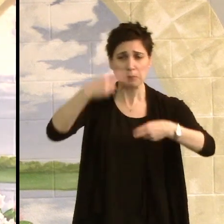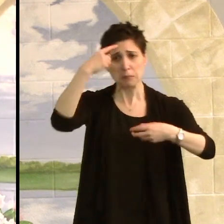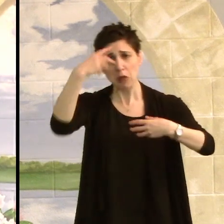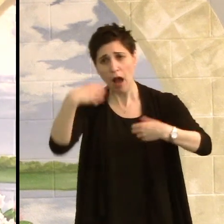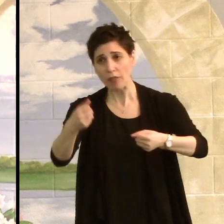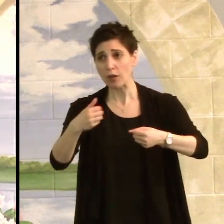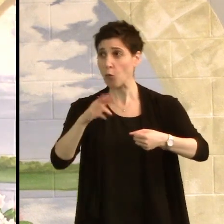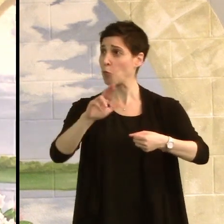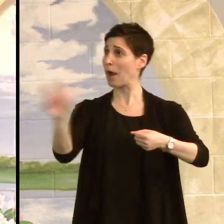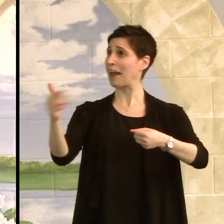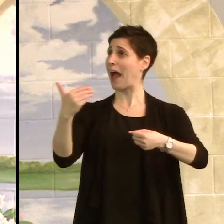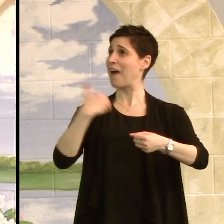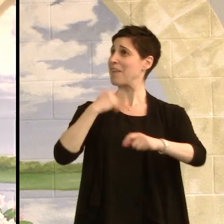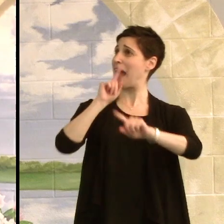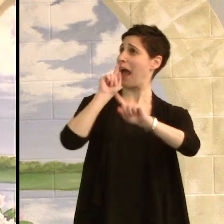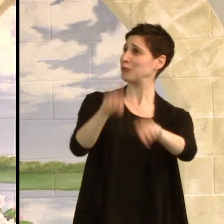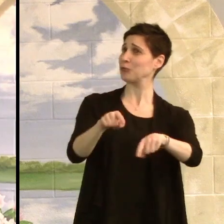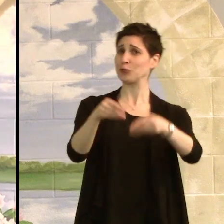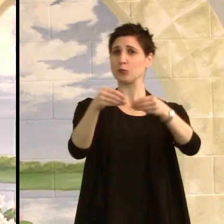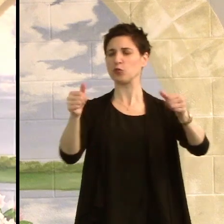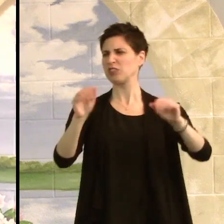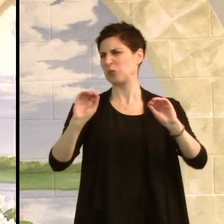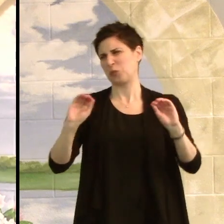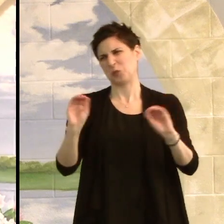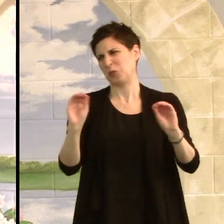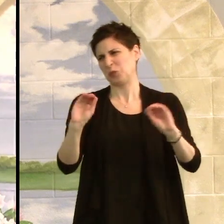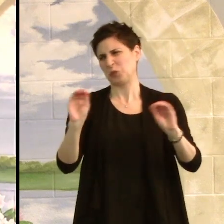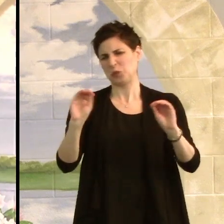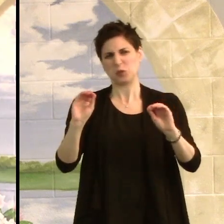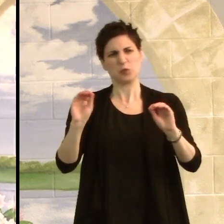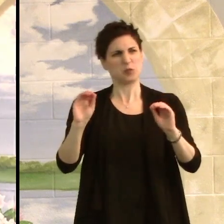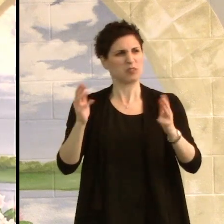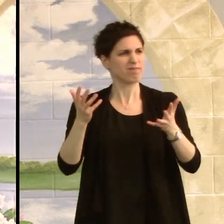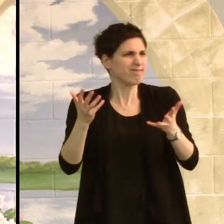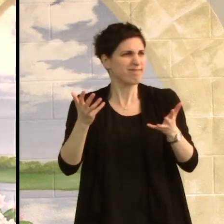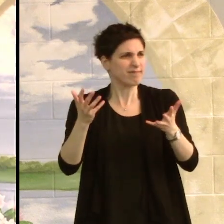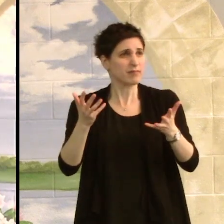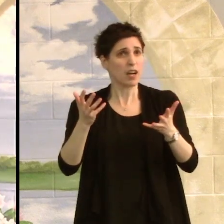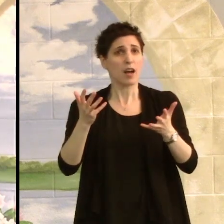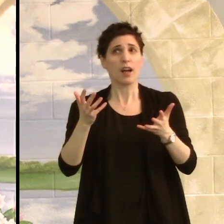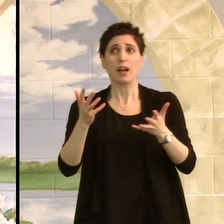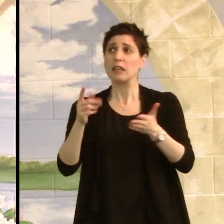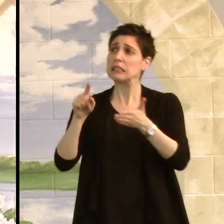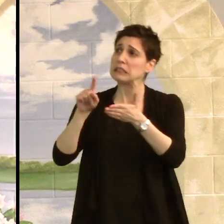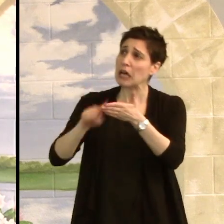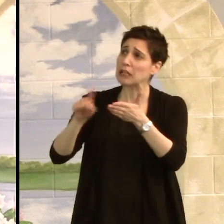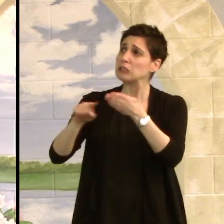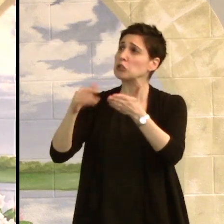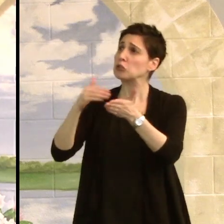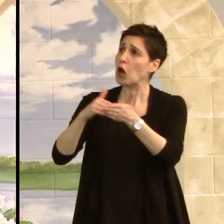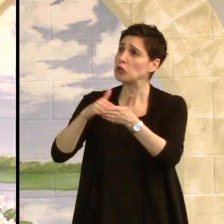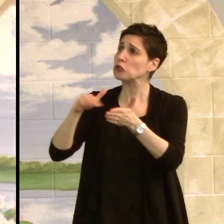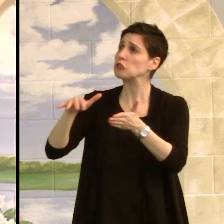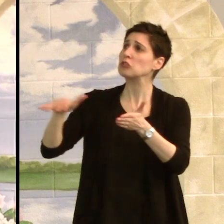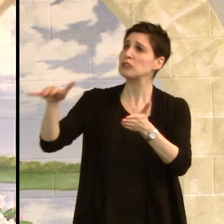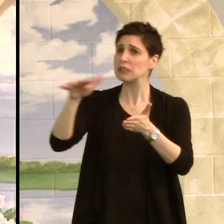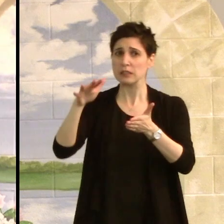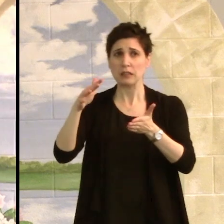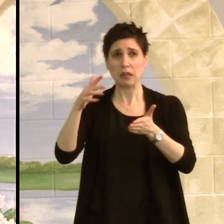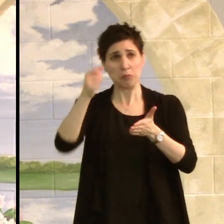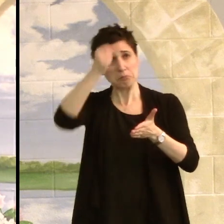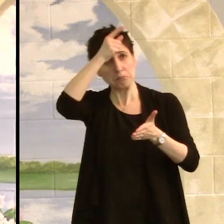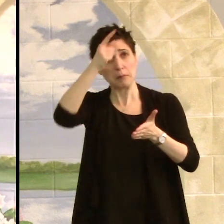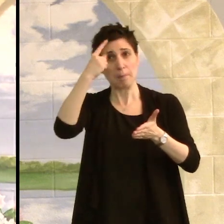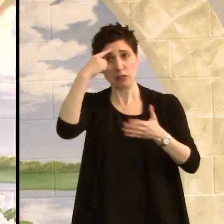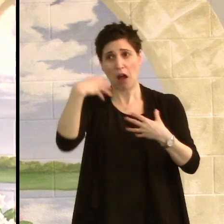health and wellness for deaf seniors. There's a lot that we don't understand about mental health in